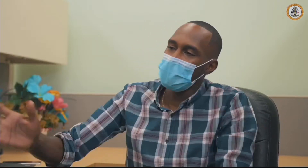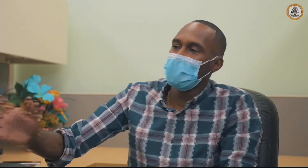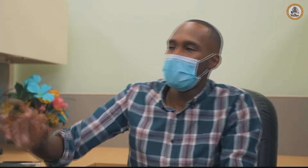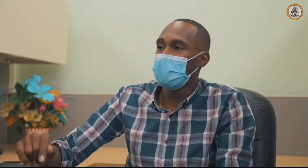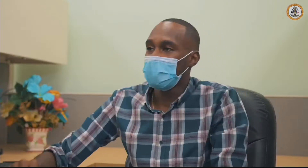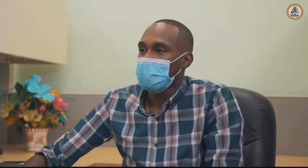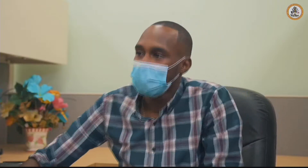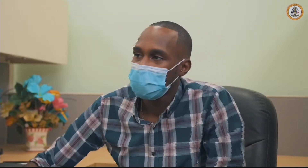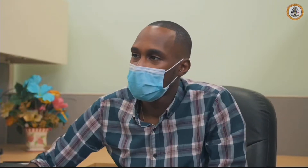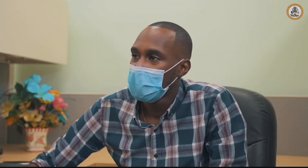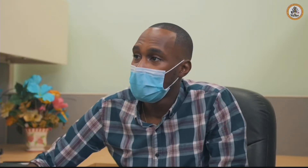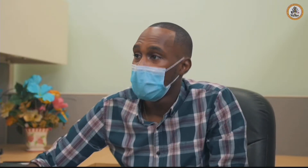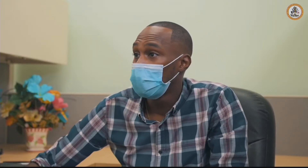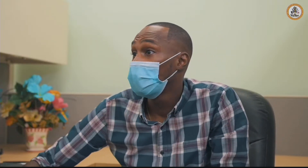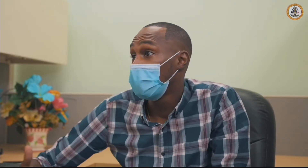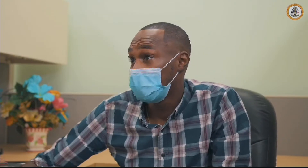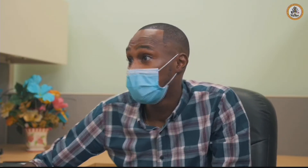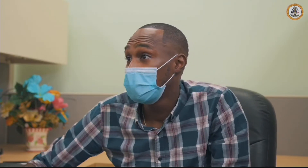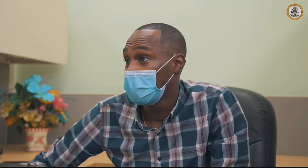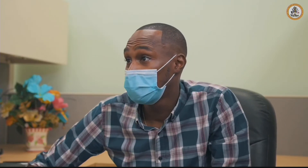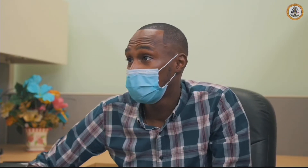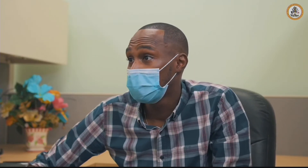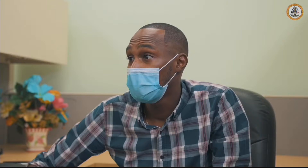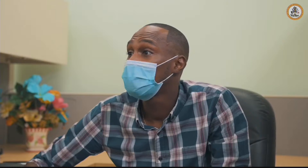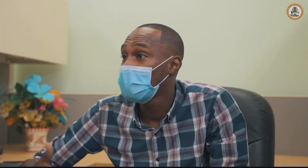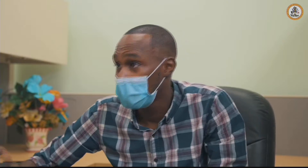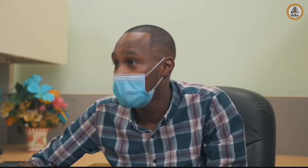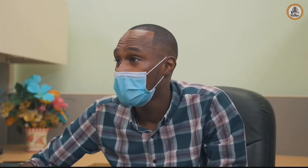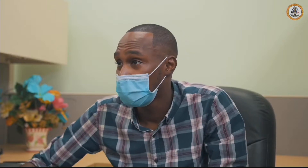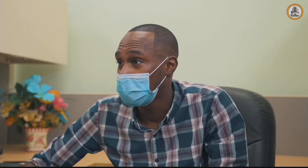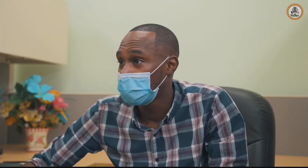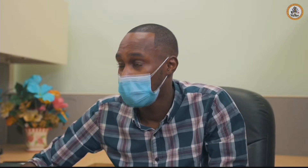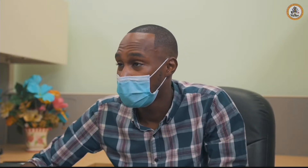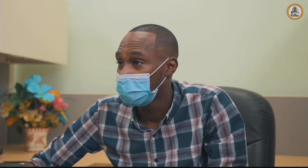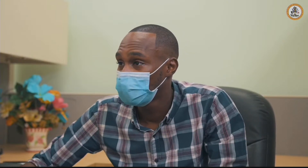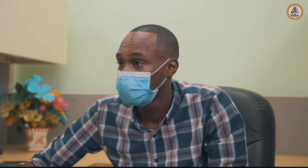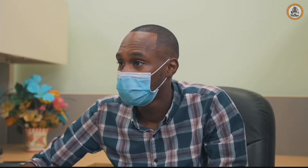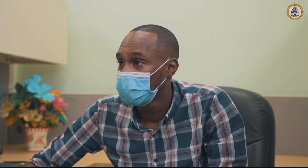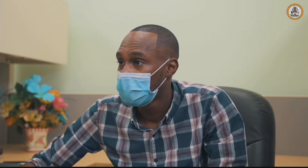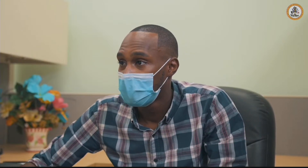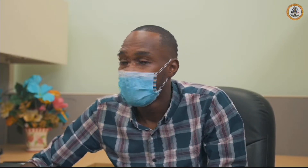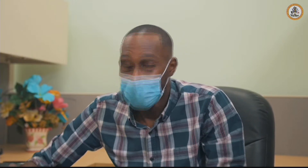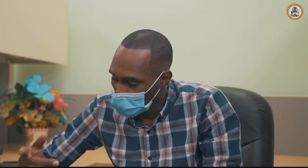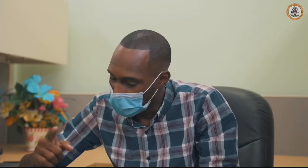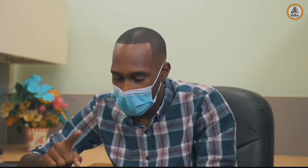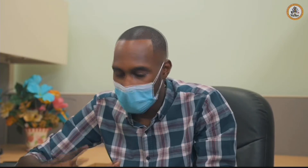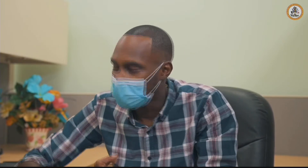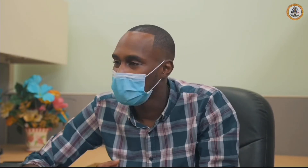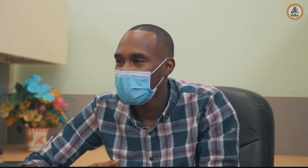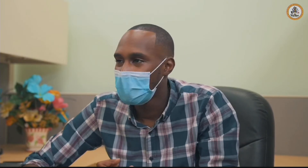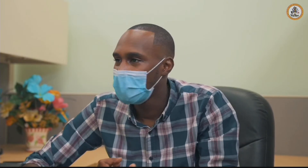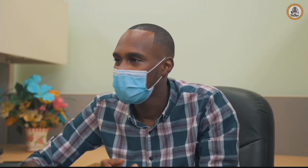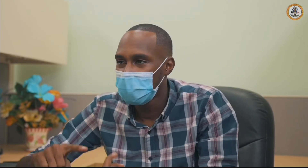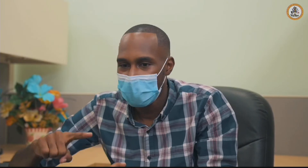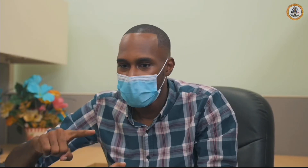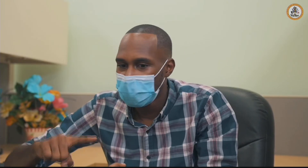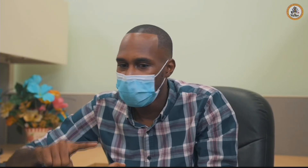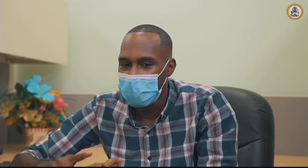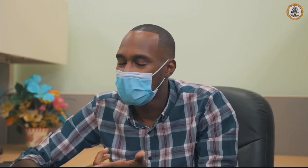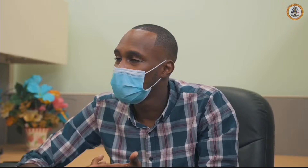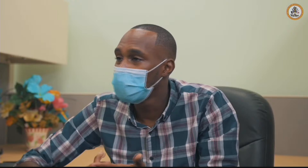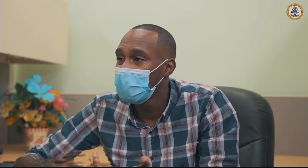Okay, let's look at it like this. You could wear a seatbelt and still get in an accident, right? All right. You could